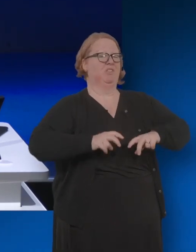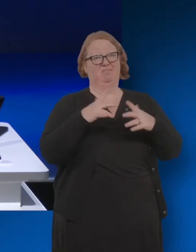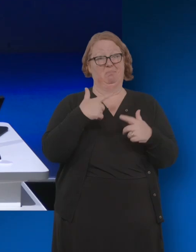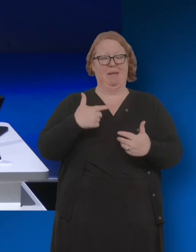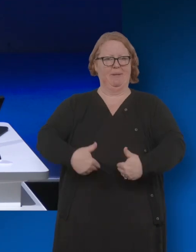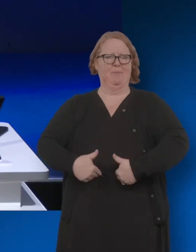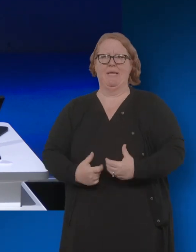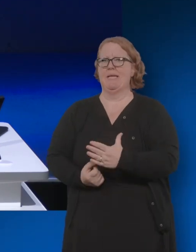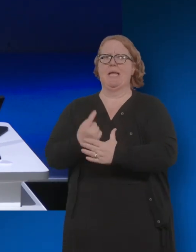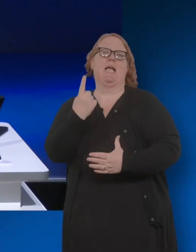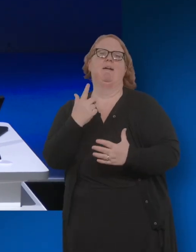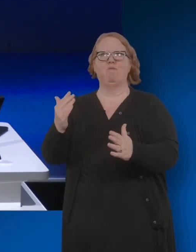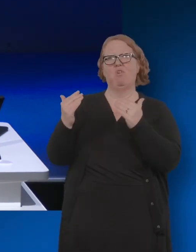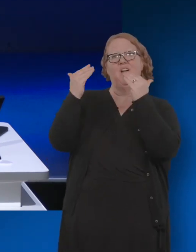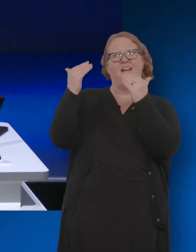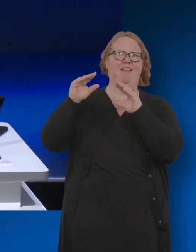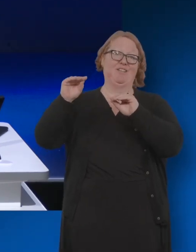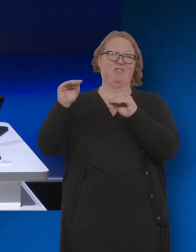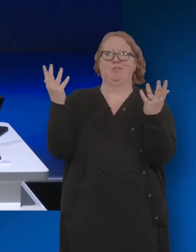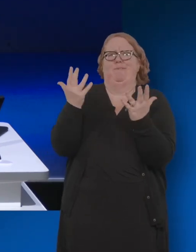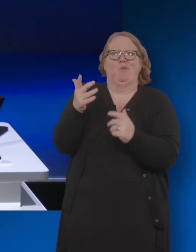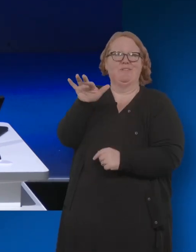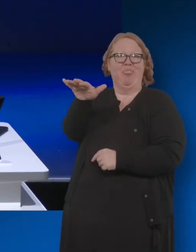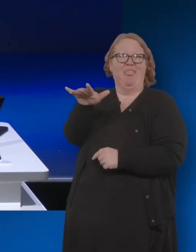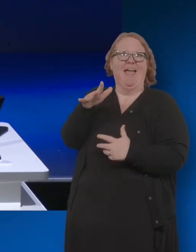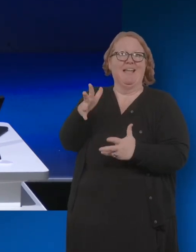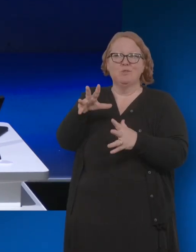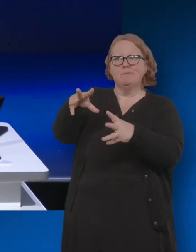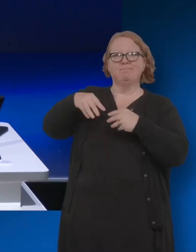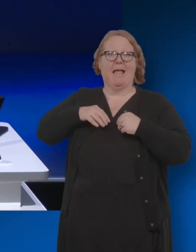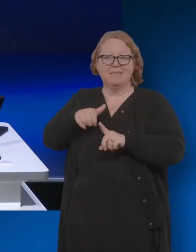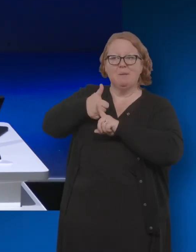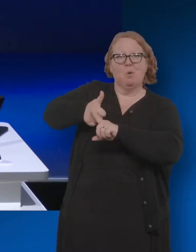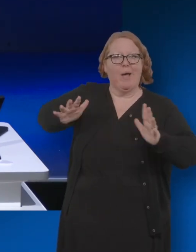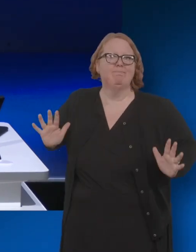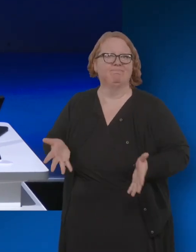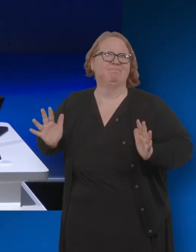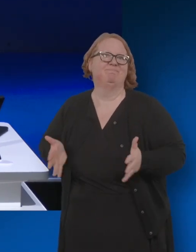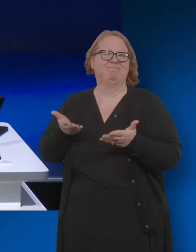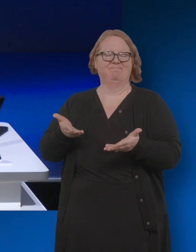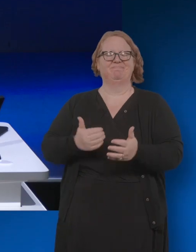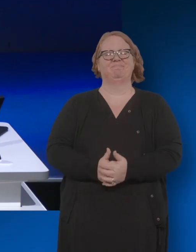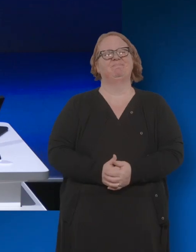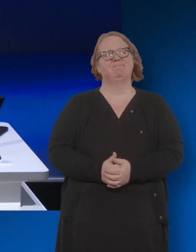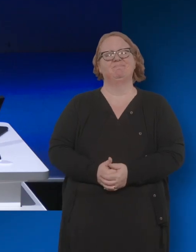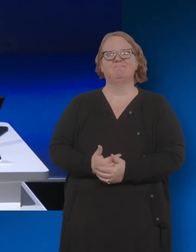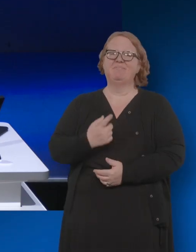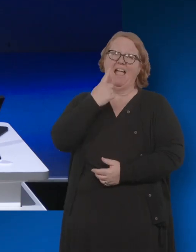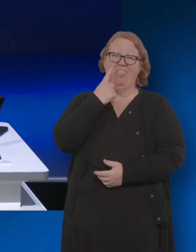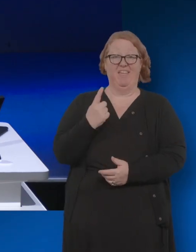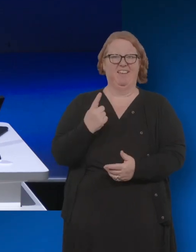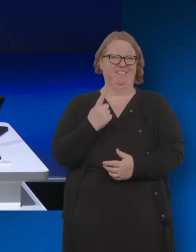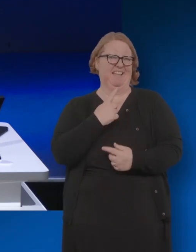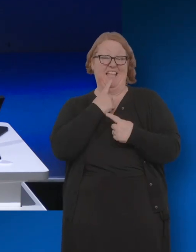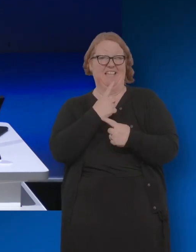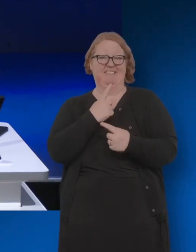of course, higher education is there to foster and support and grow. Sharon, I think I speak for us all when